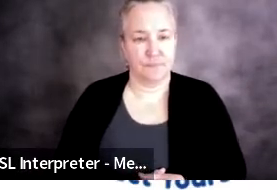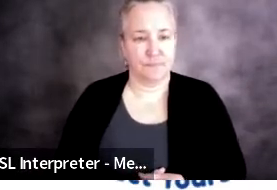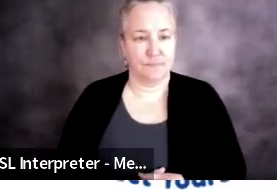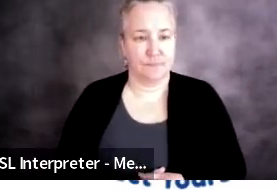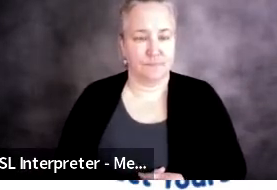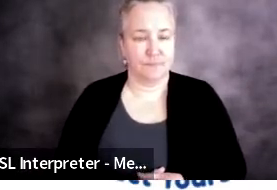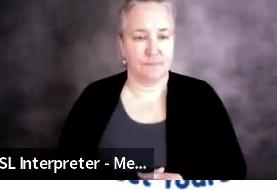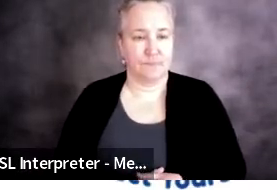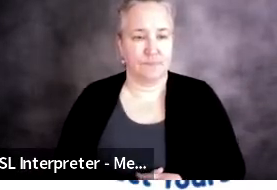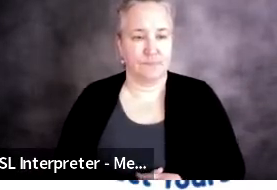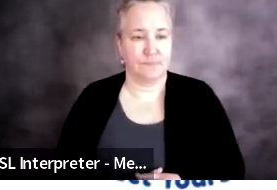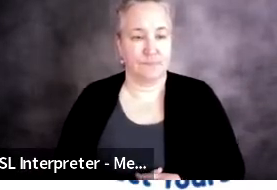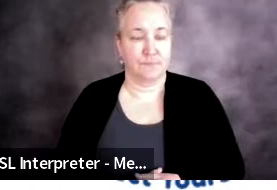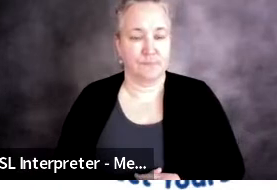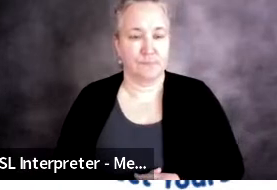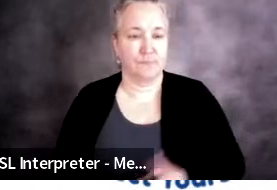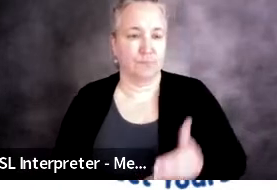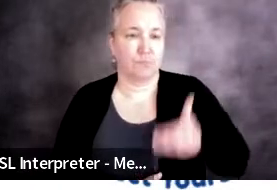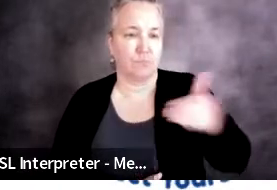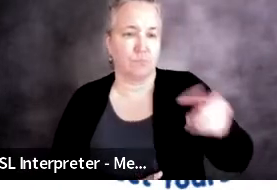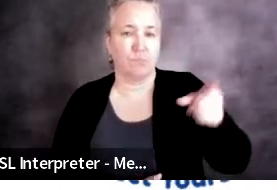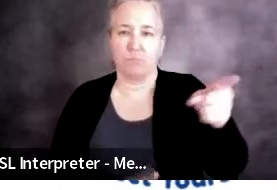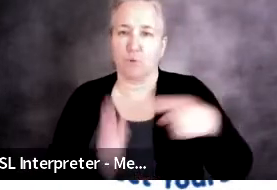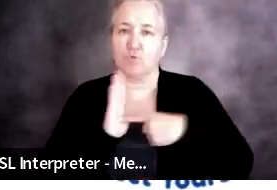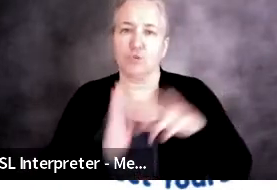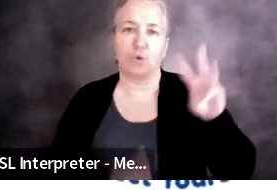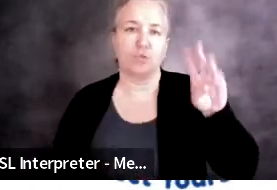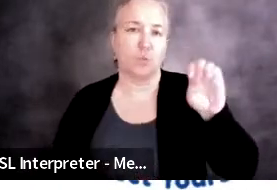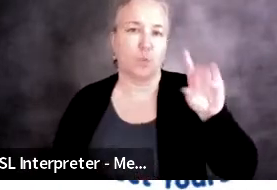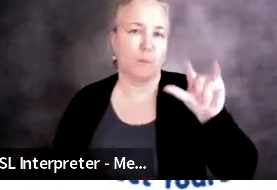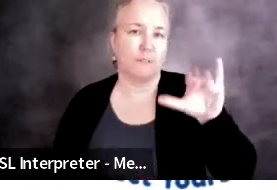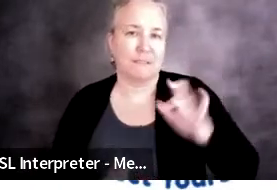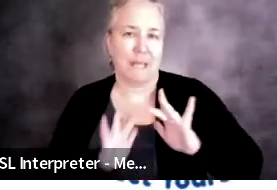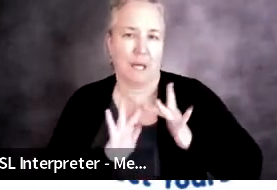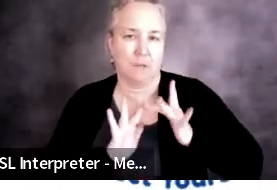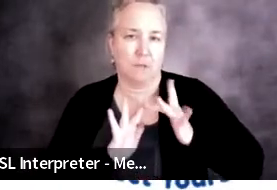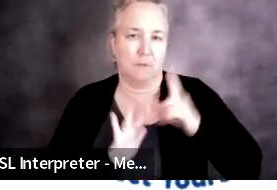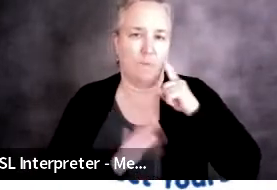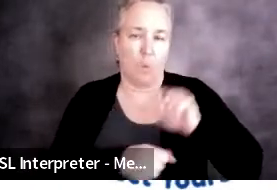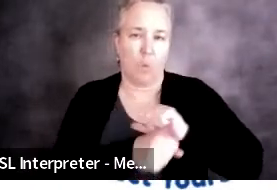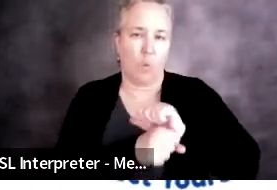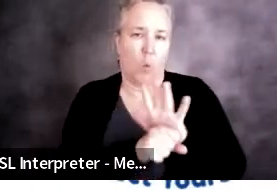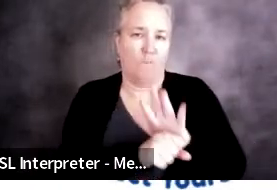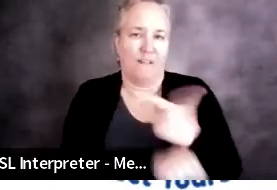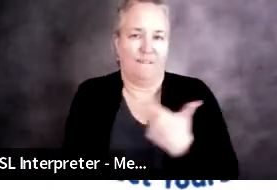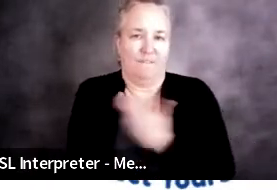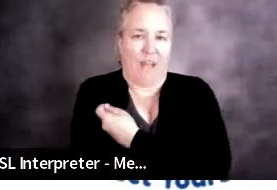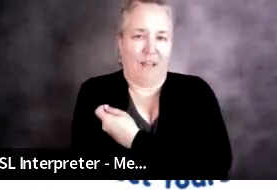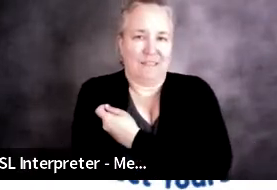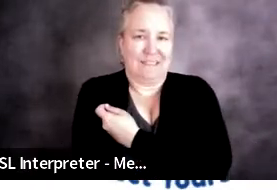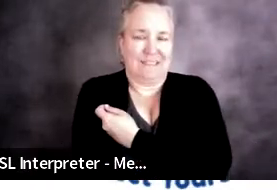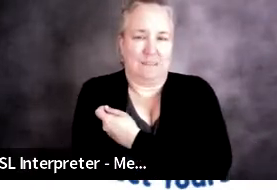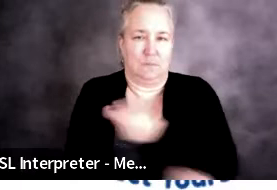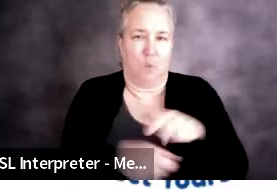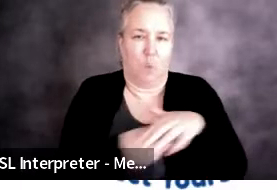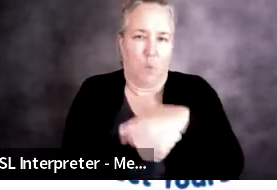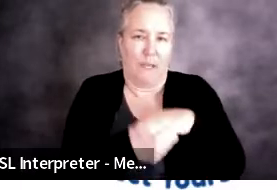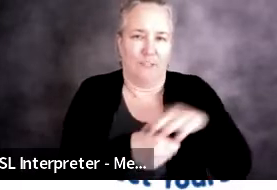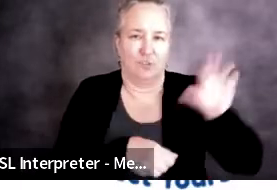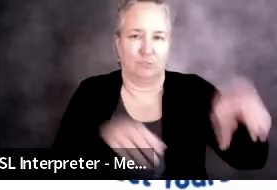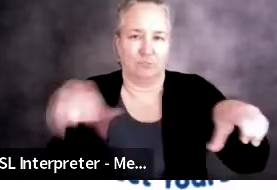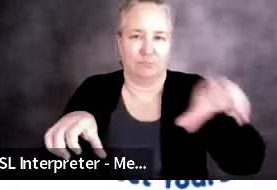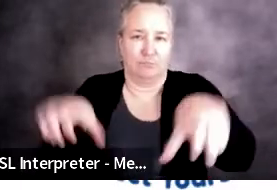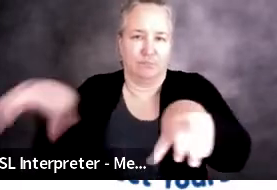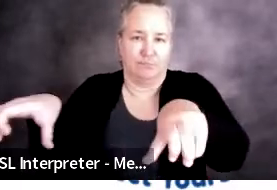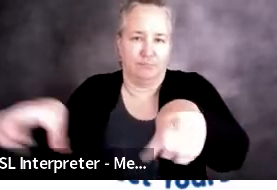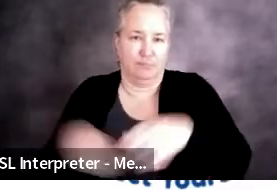This next slide has the website for COVID-19 vaccine clinics near you. You can